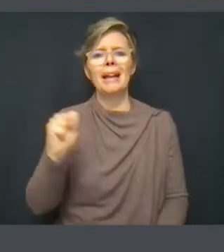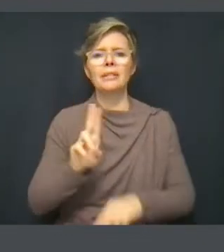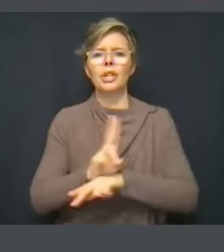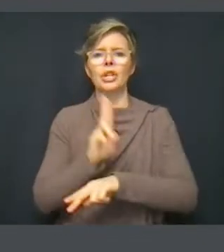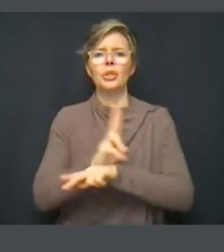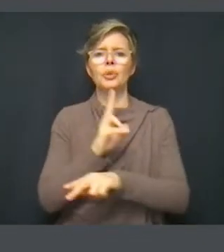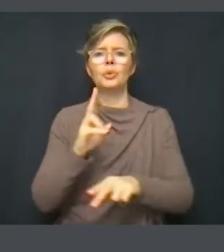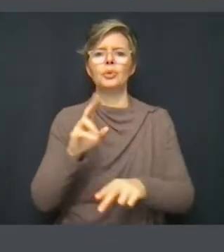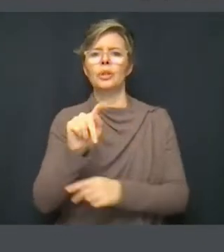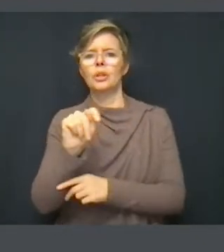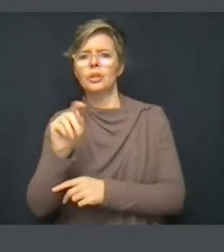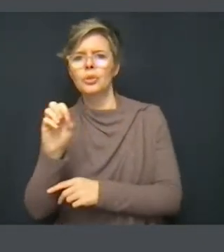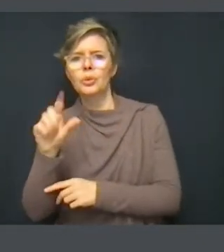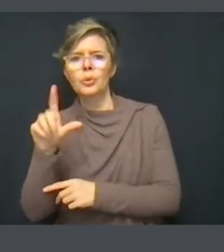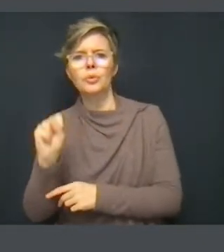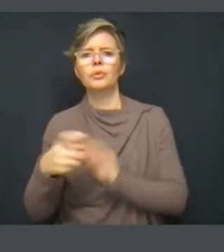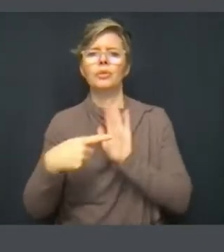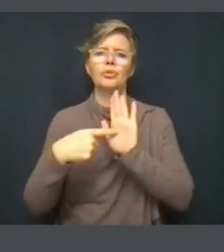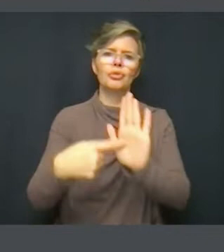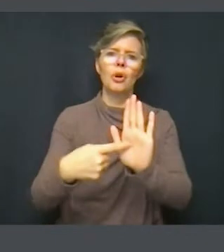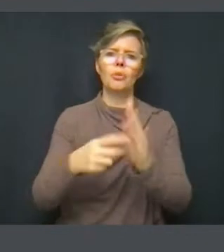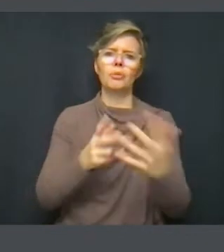or the kids who you're testing, right, and their background.